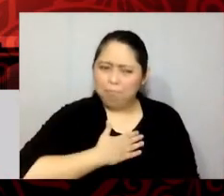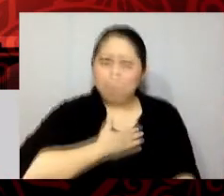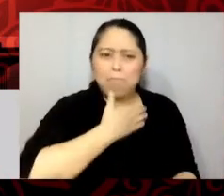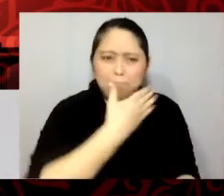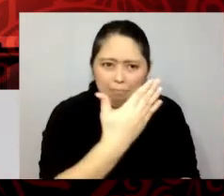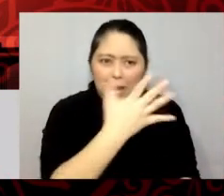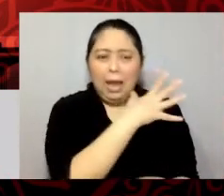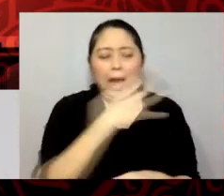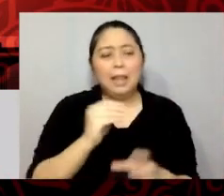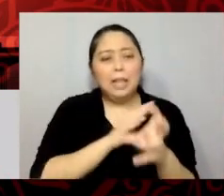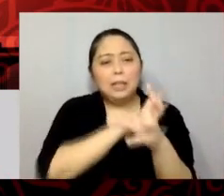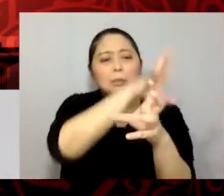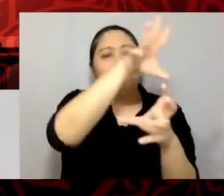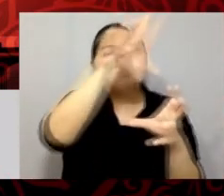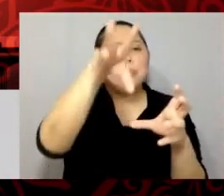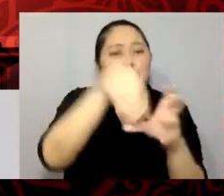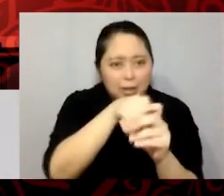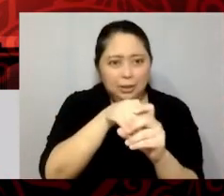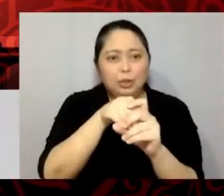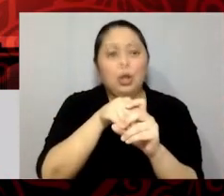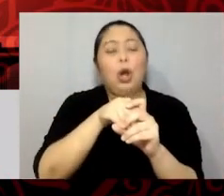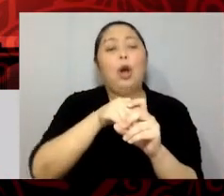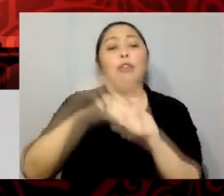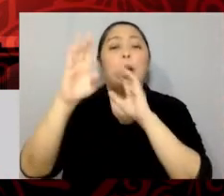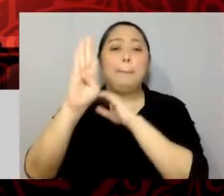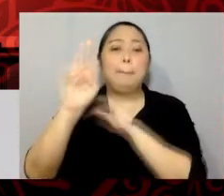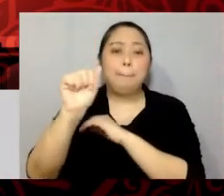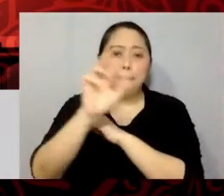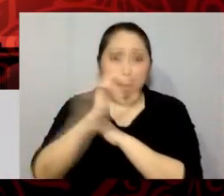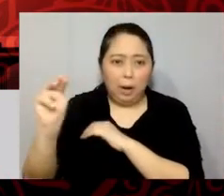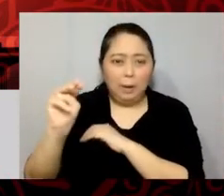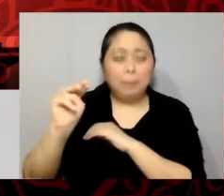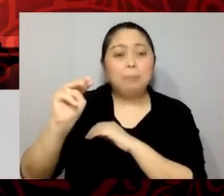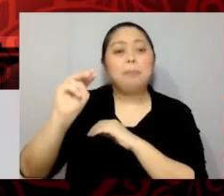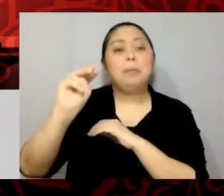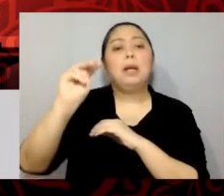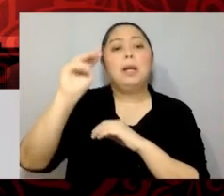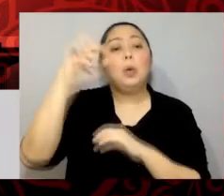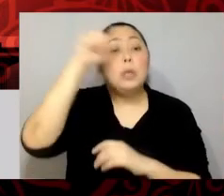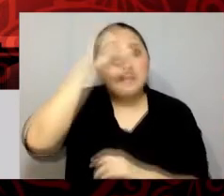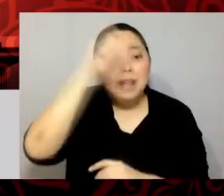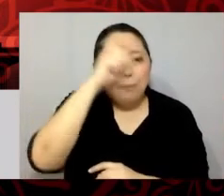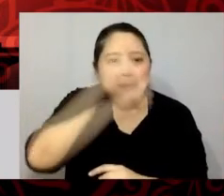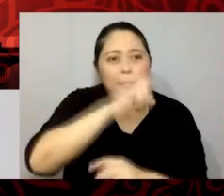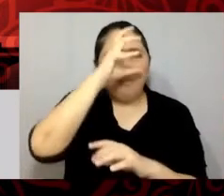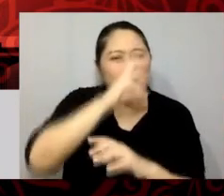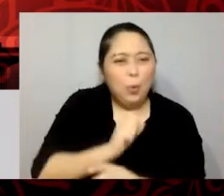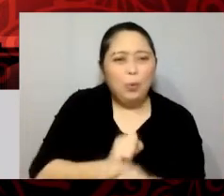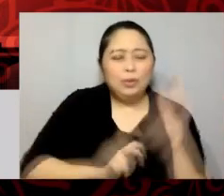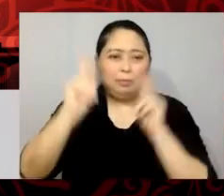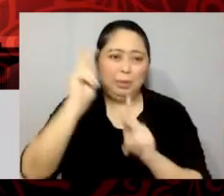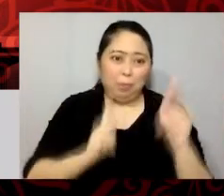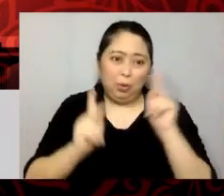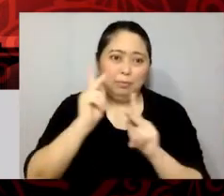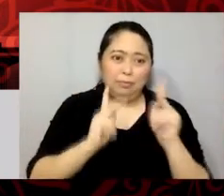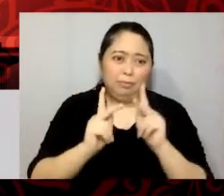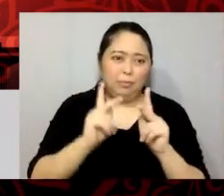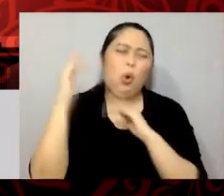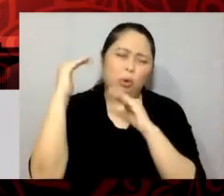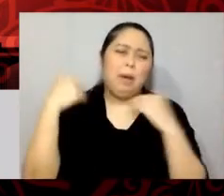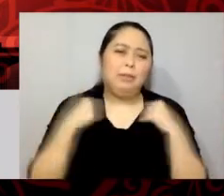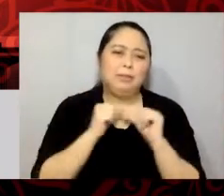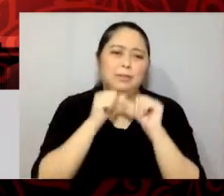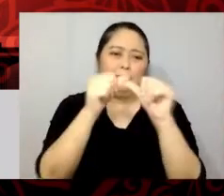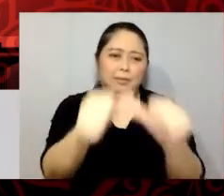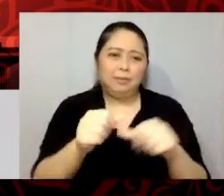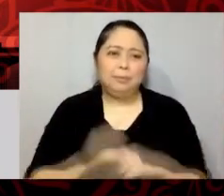wisdom of the region's elders. Positive intergenerational power dynamics, as they say, and I hope it sustains.